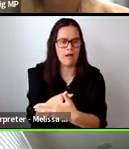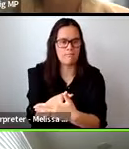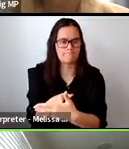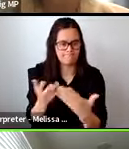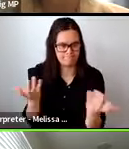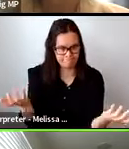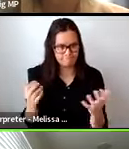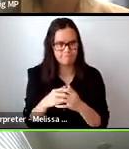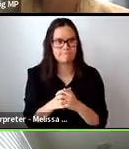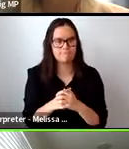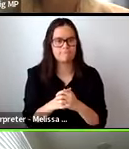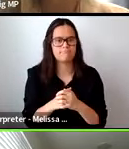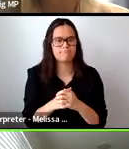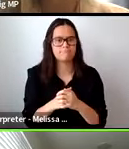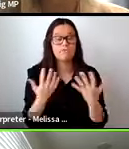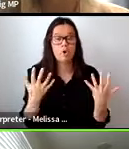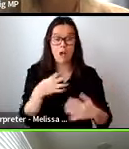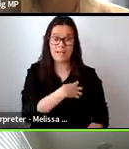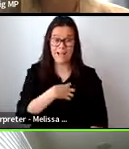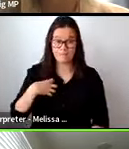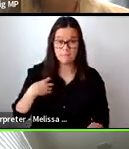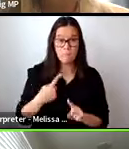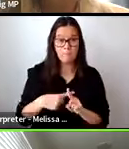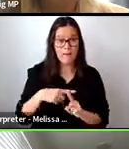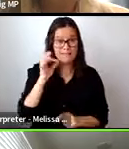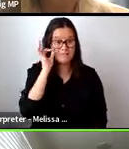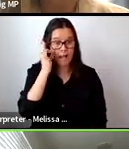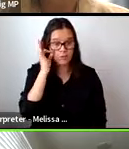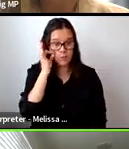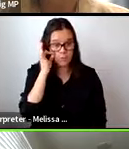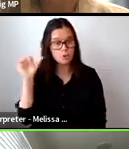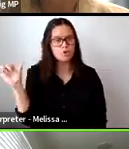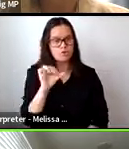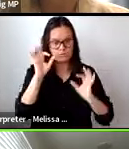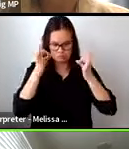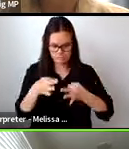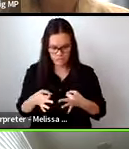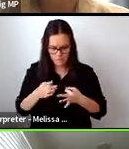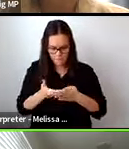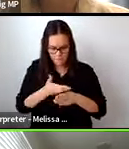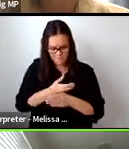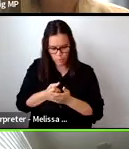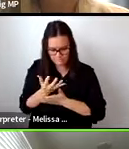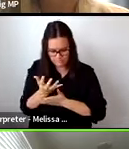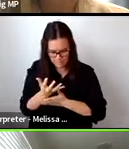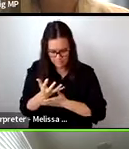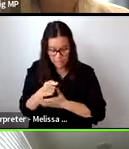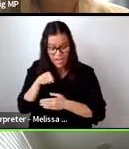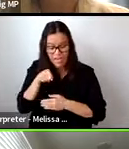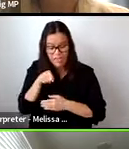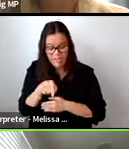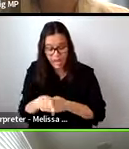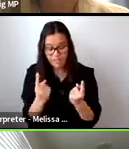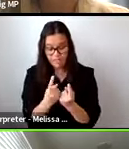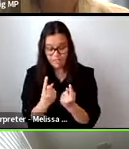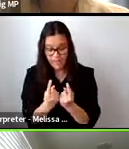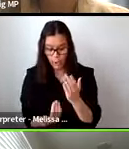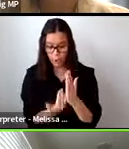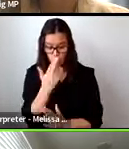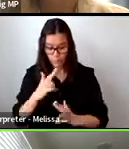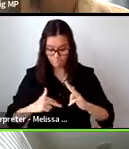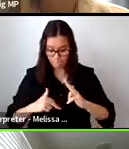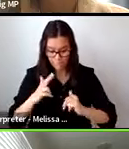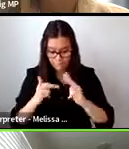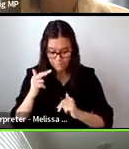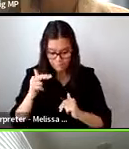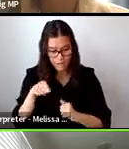nationally and locally, to ensure that when they spend money on infrastructure or they give money for grants or loans, that none of